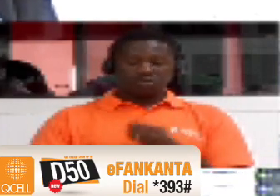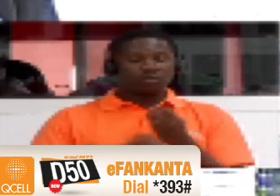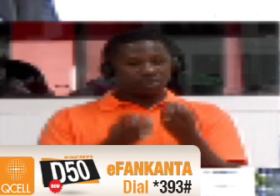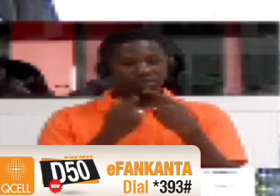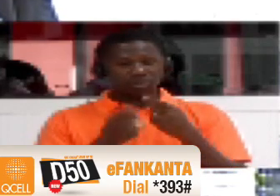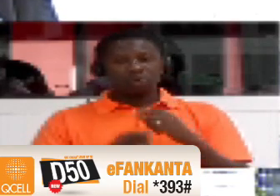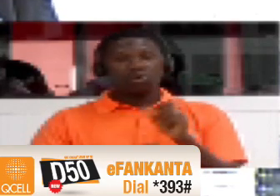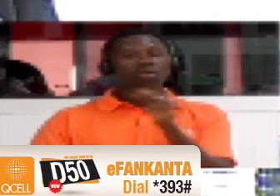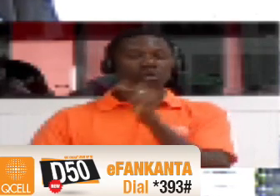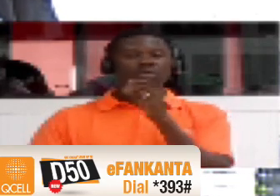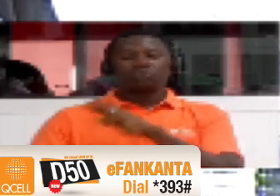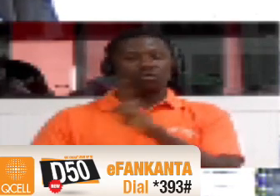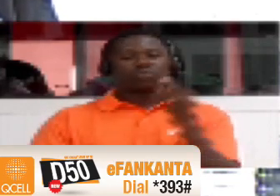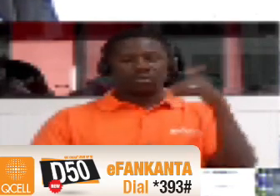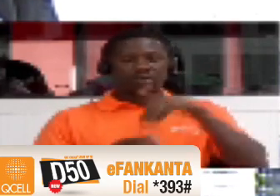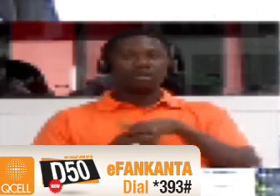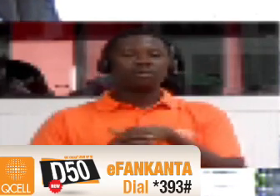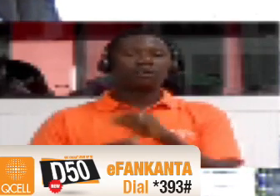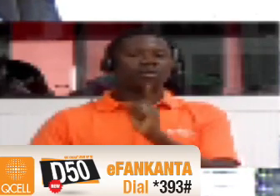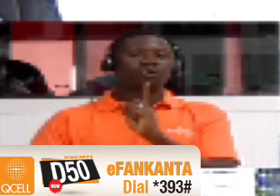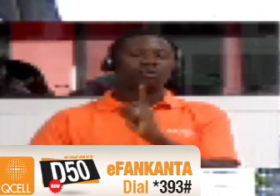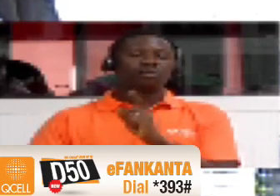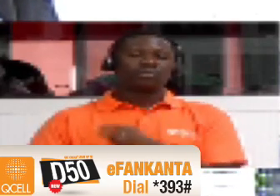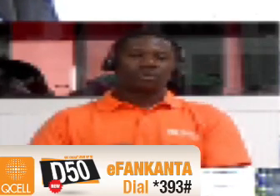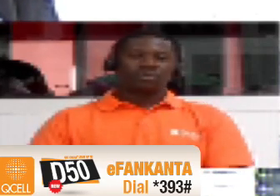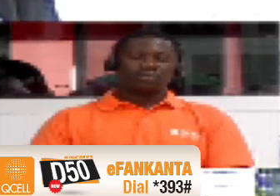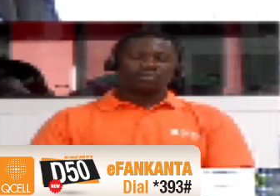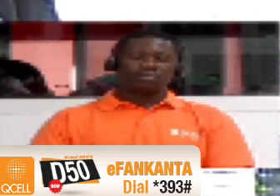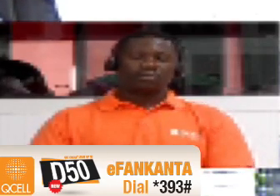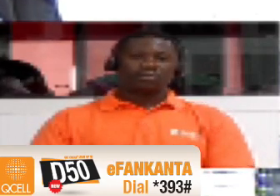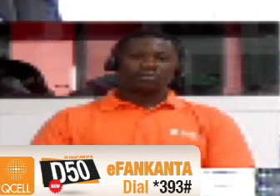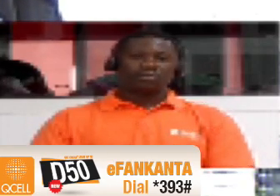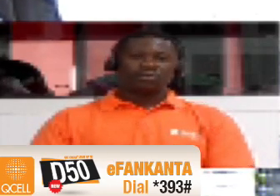were informed that others we are not in. Because